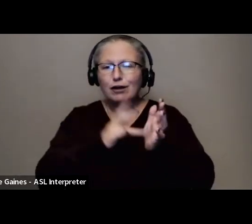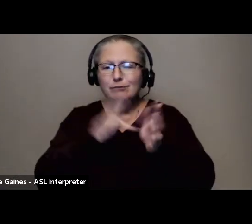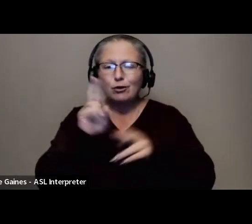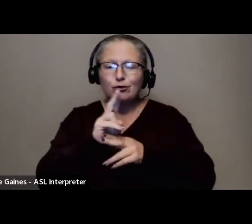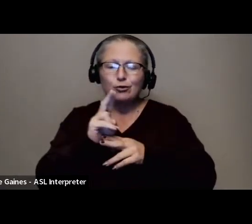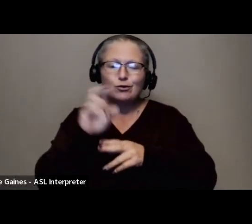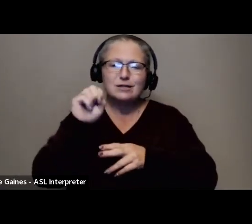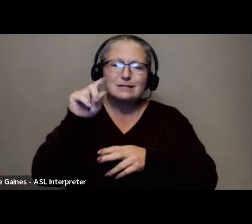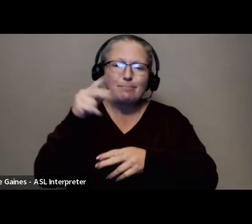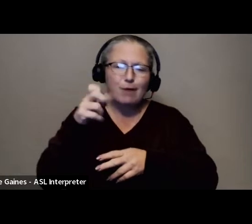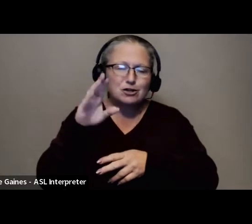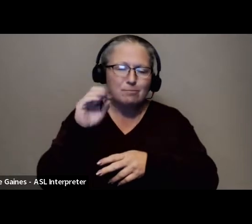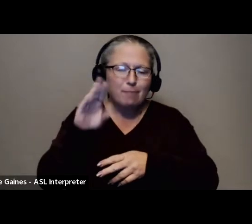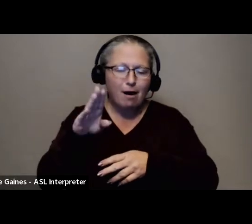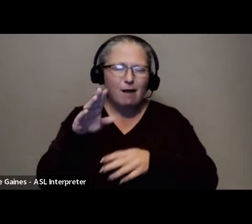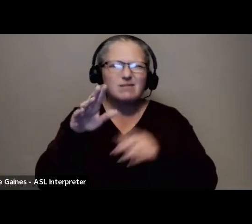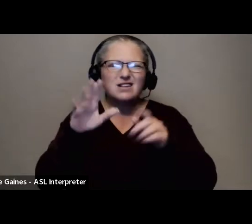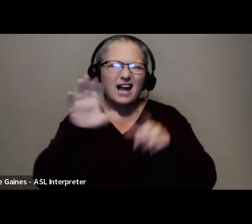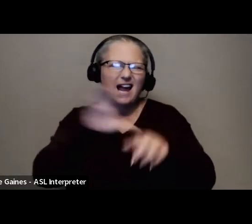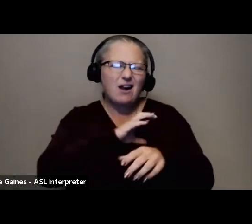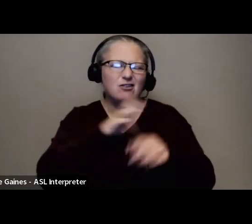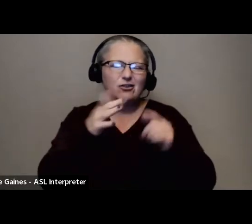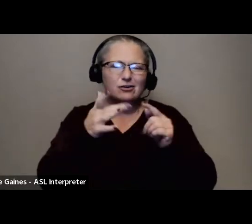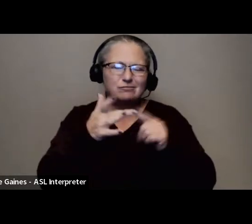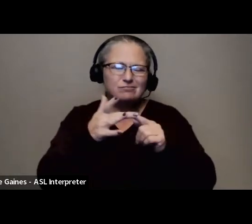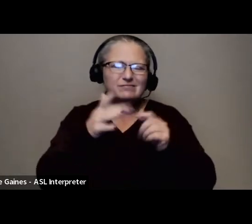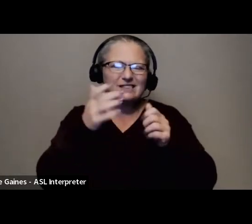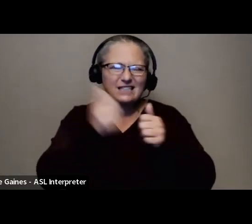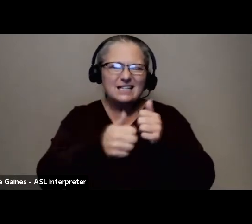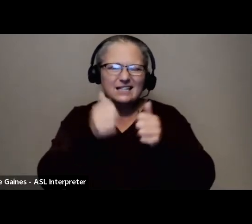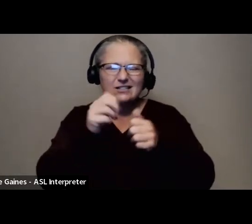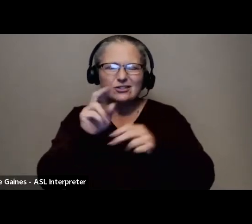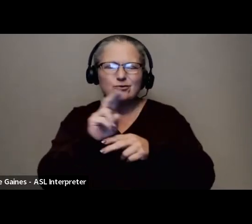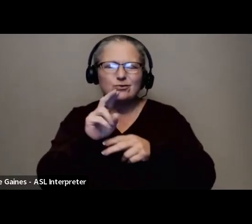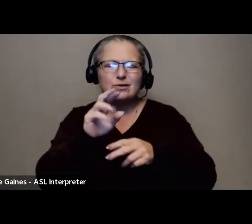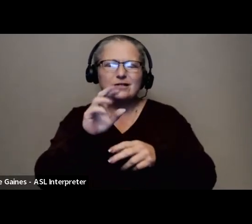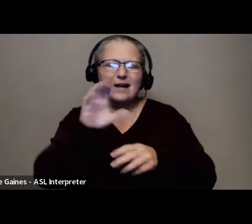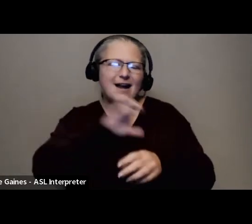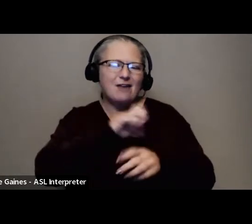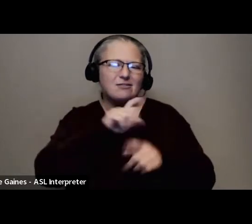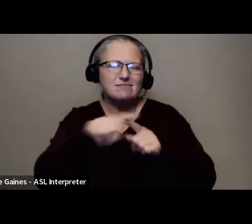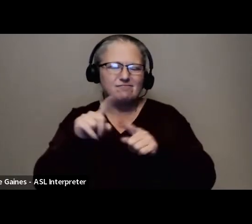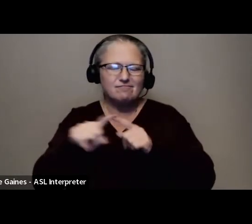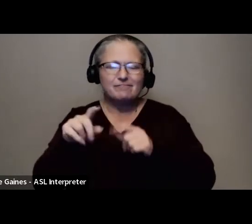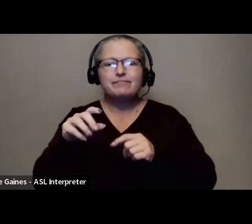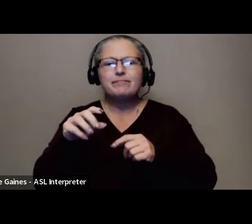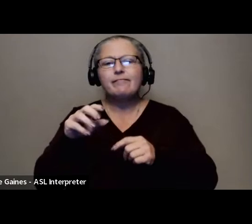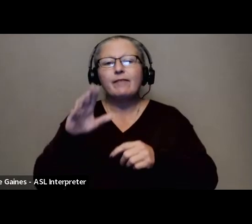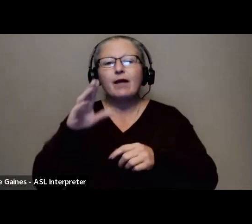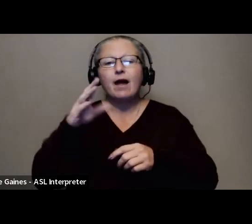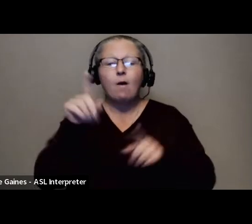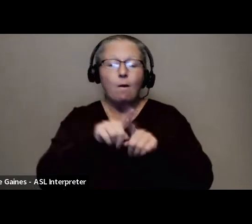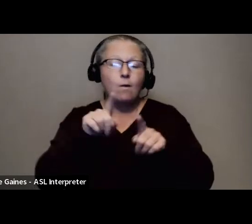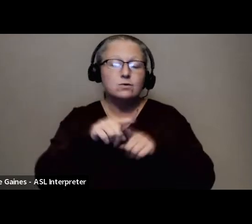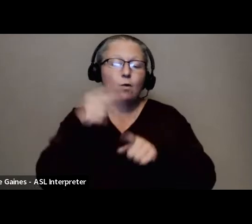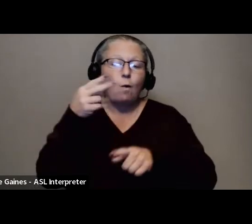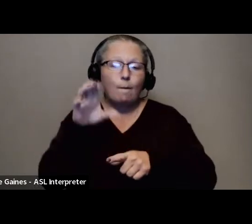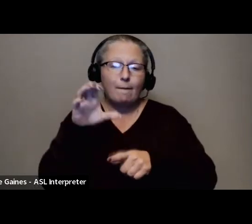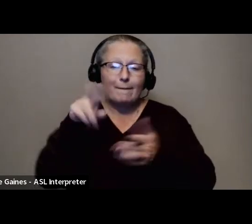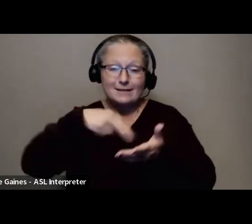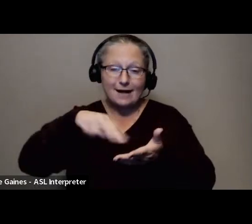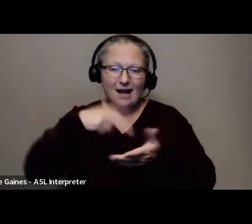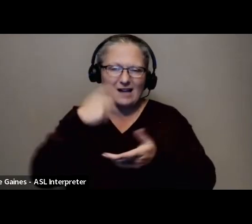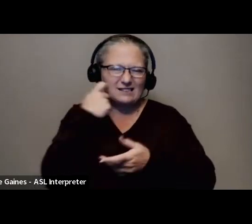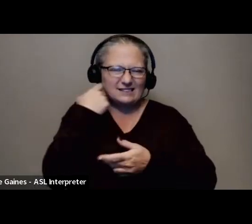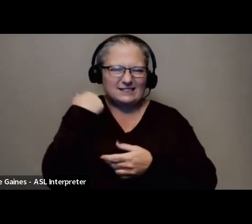sophomores were Patrick, juniors was Mr. Krabs. We also had our homecoming dance just this